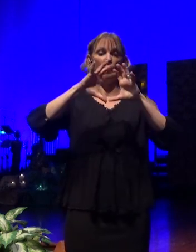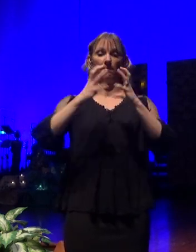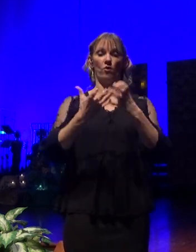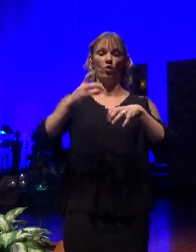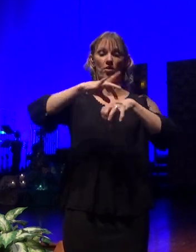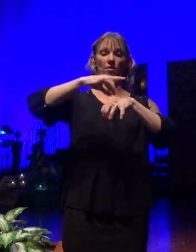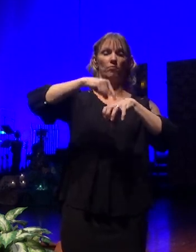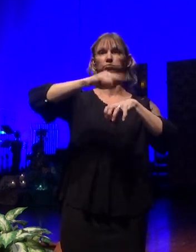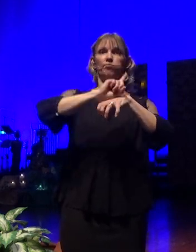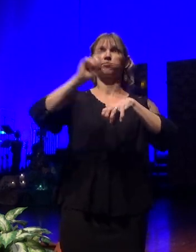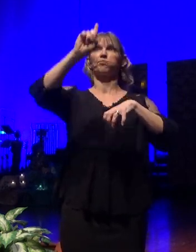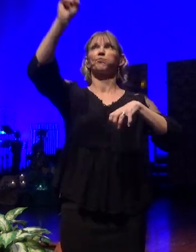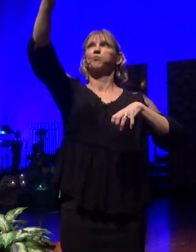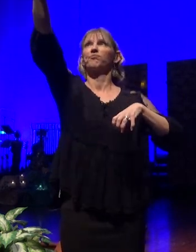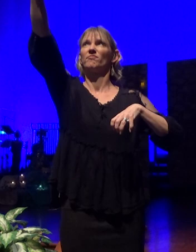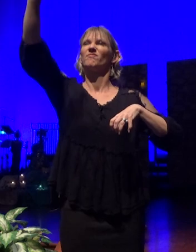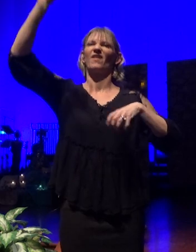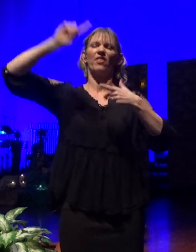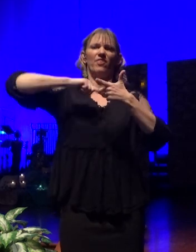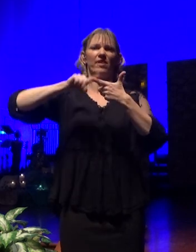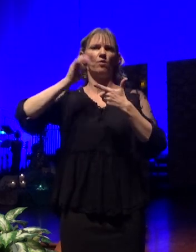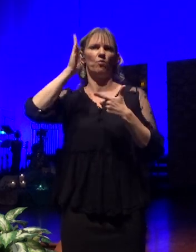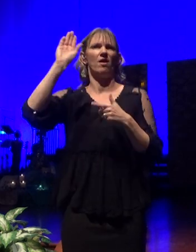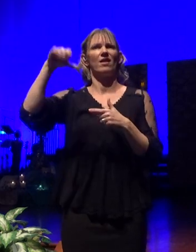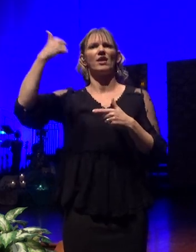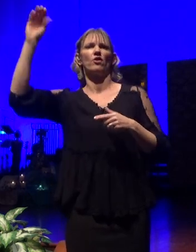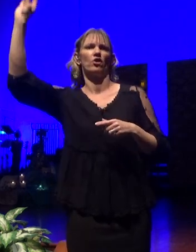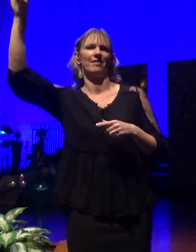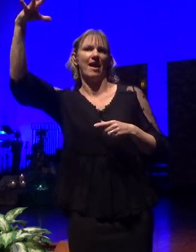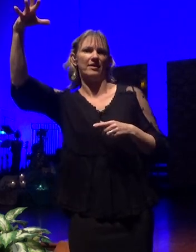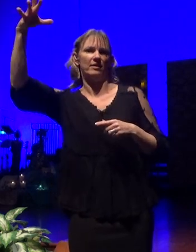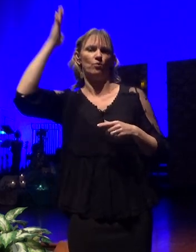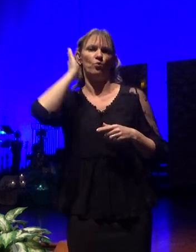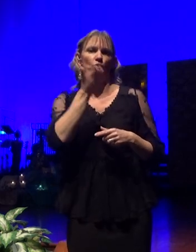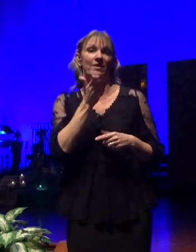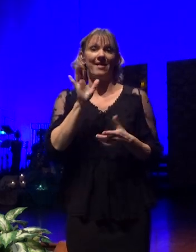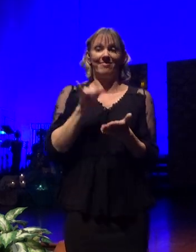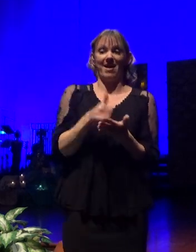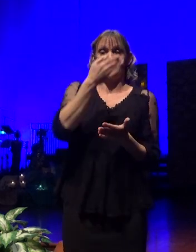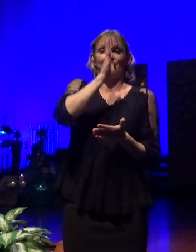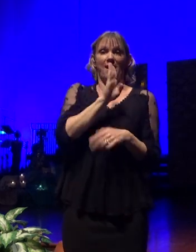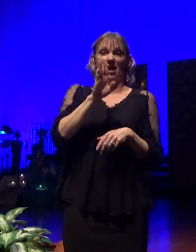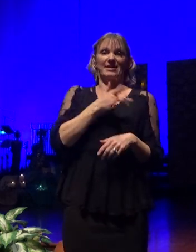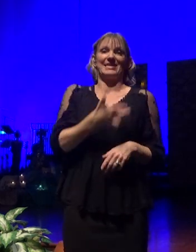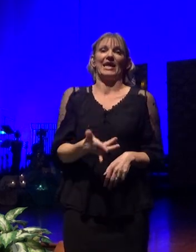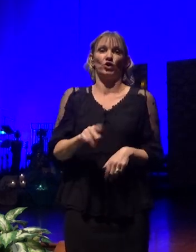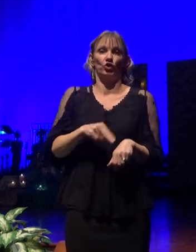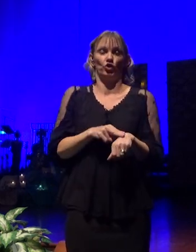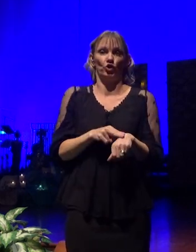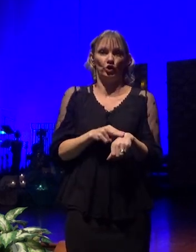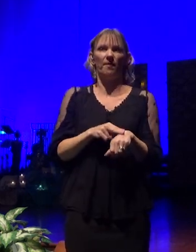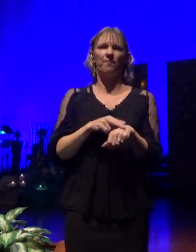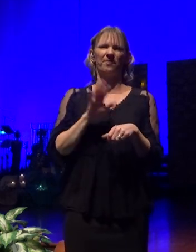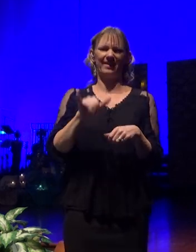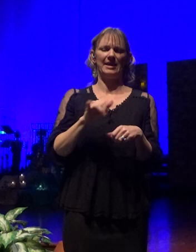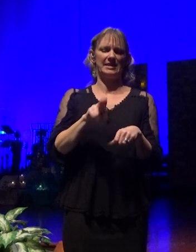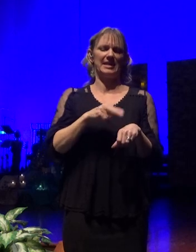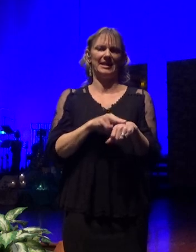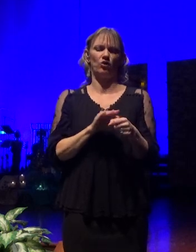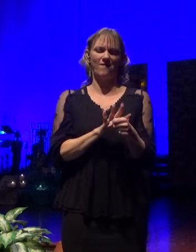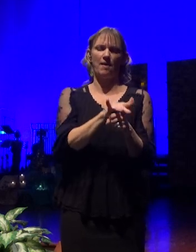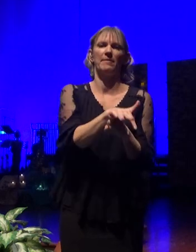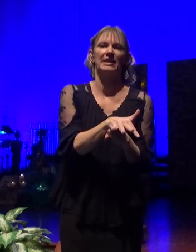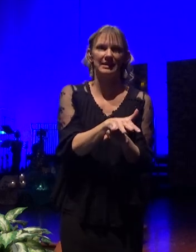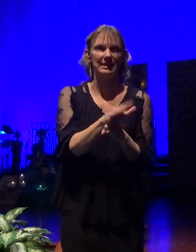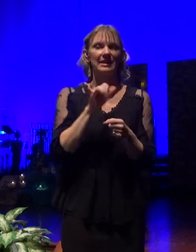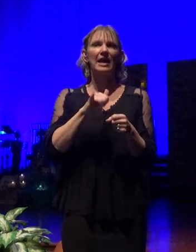form of light that would shine upon us. This is the nature of God. This is the nature of abundance. This is the nature of